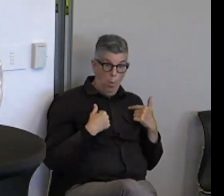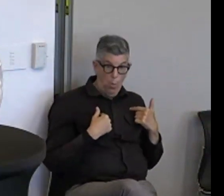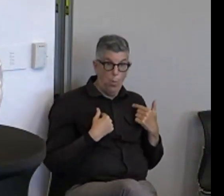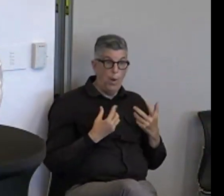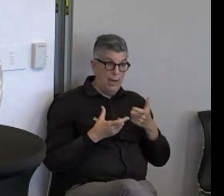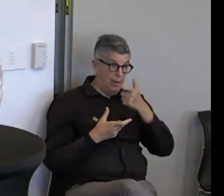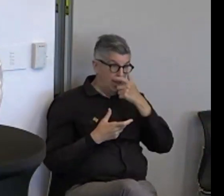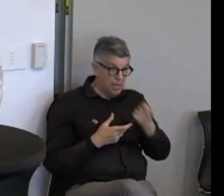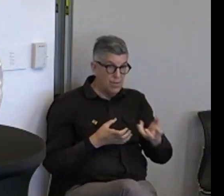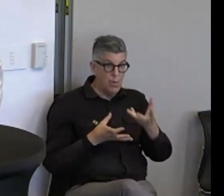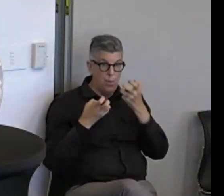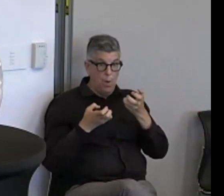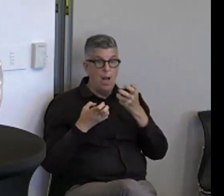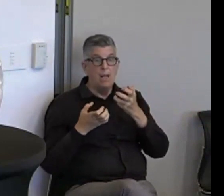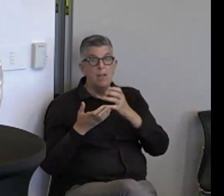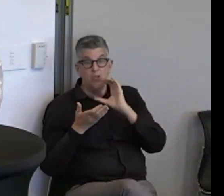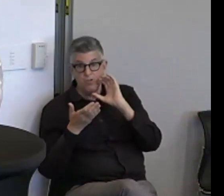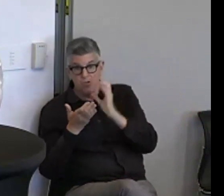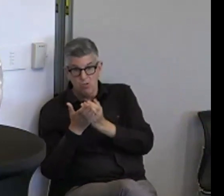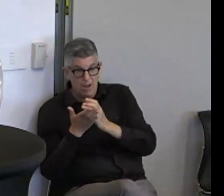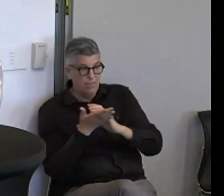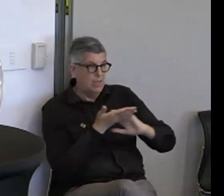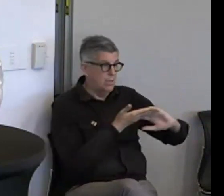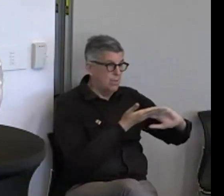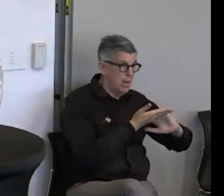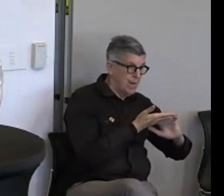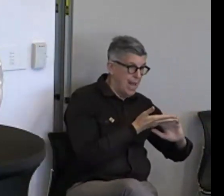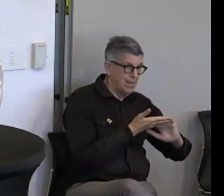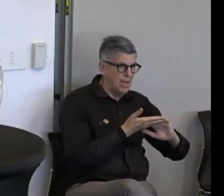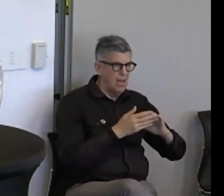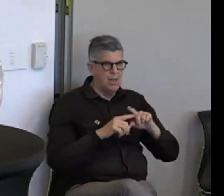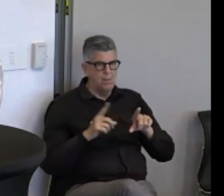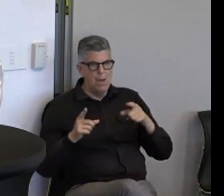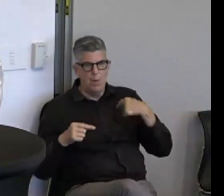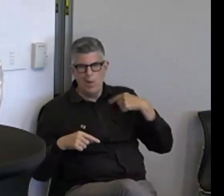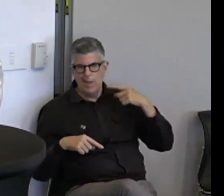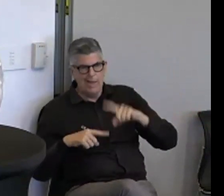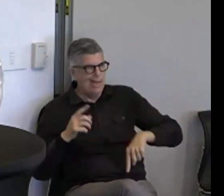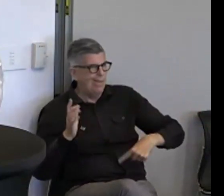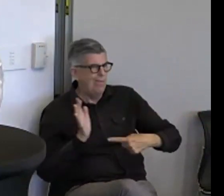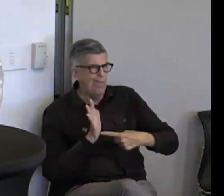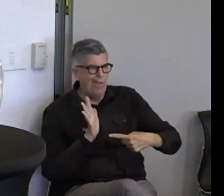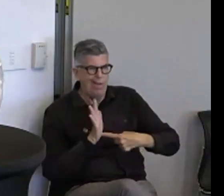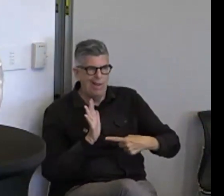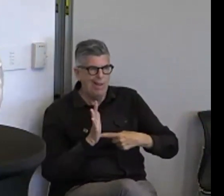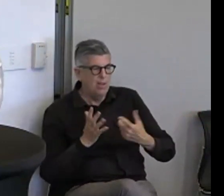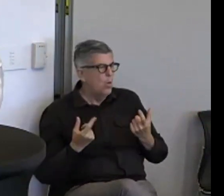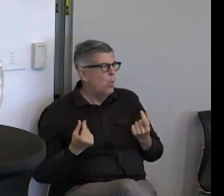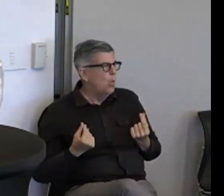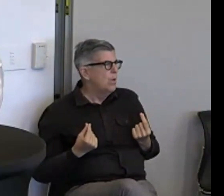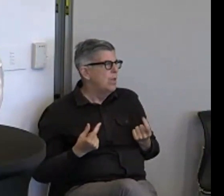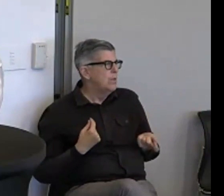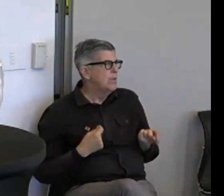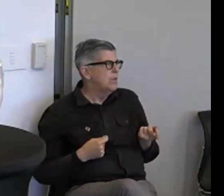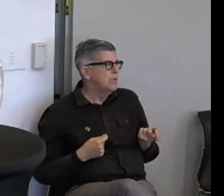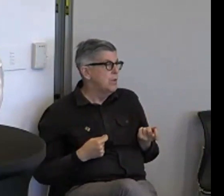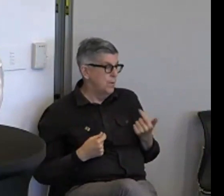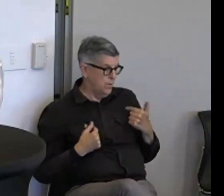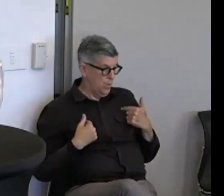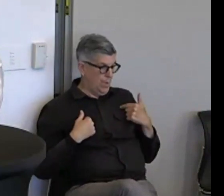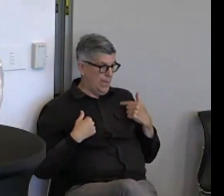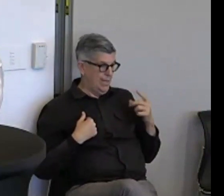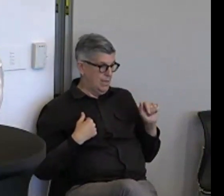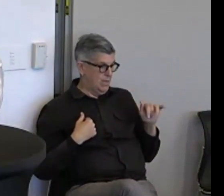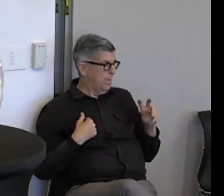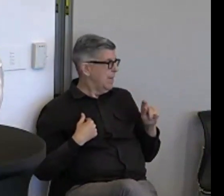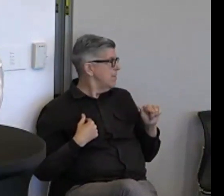in tactile graphics. We want to do it. We agree that it's important, but we don't think we can afford it. And so we do two things at the Dimensions Lab that I